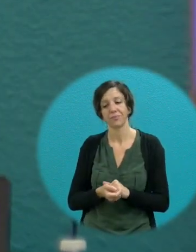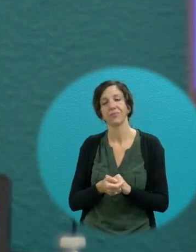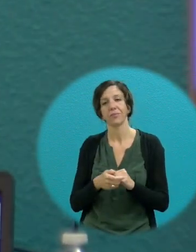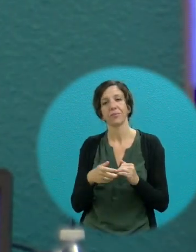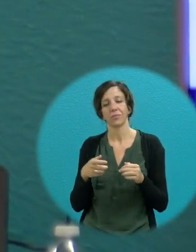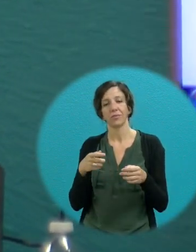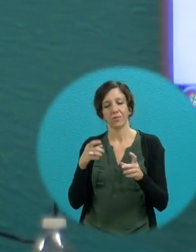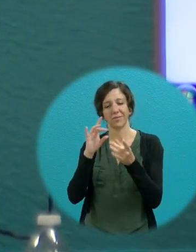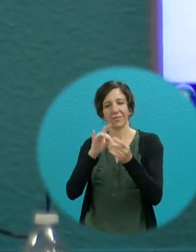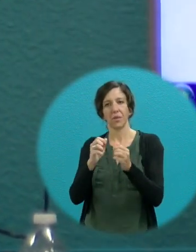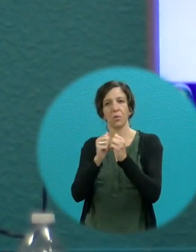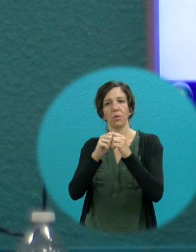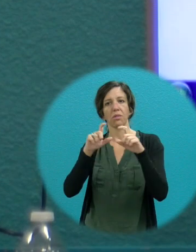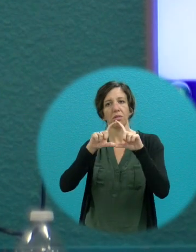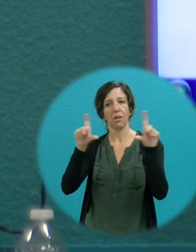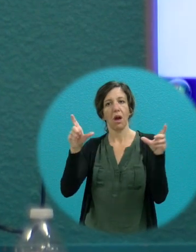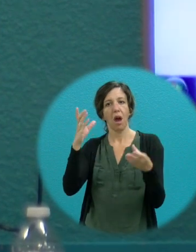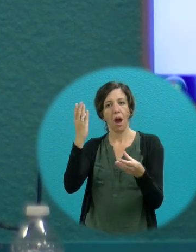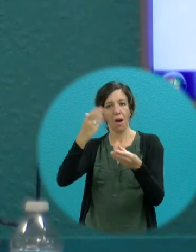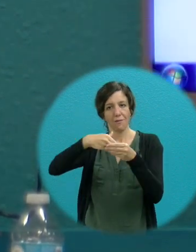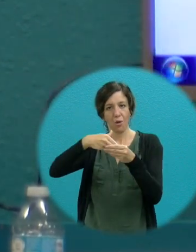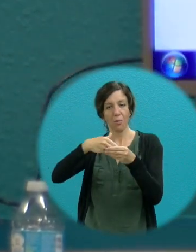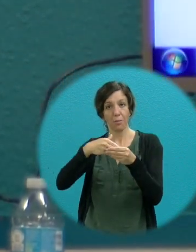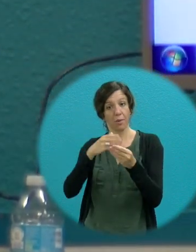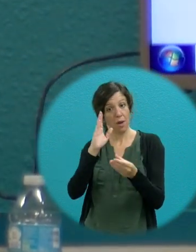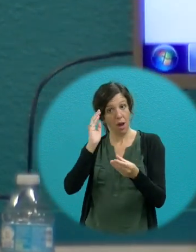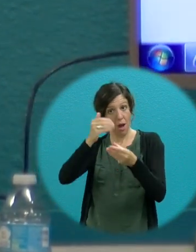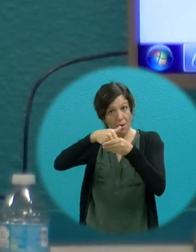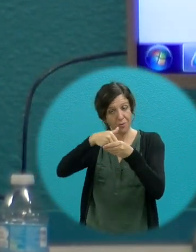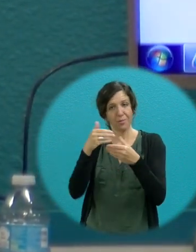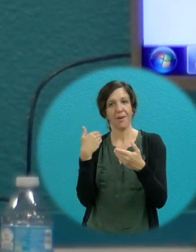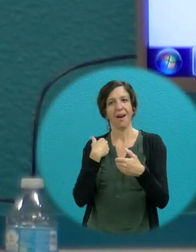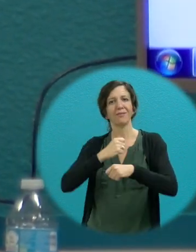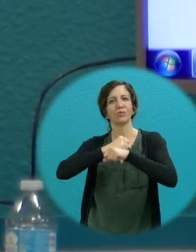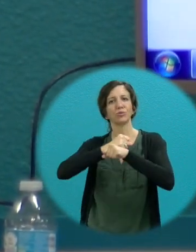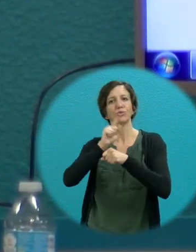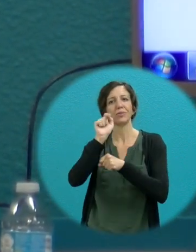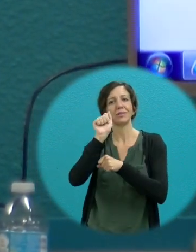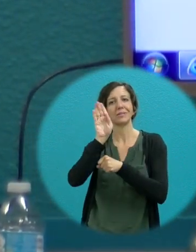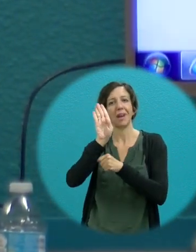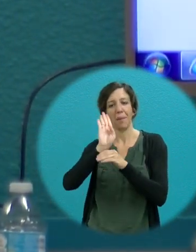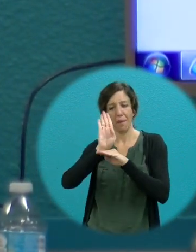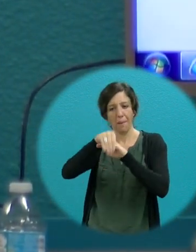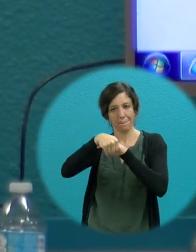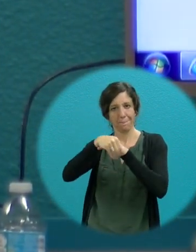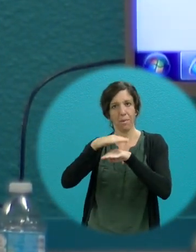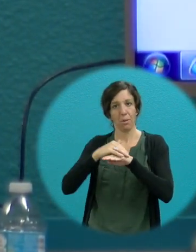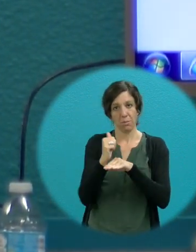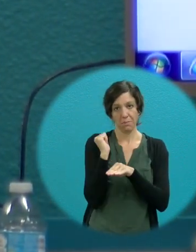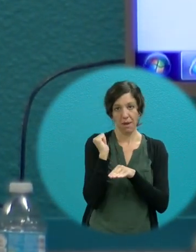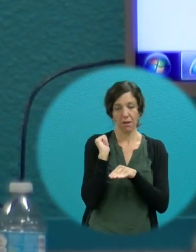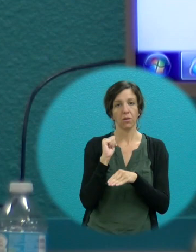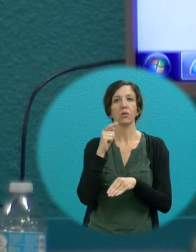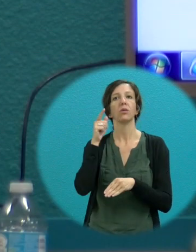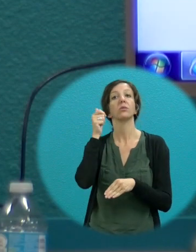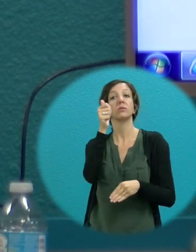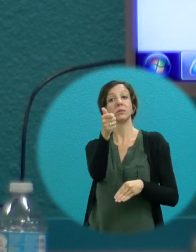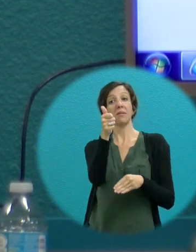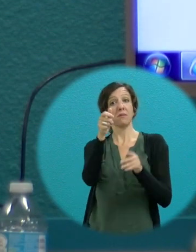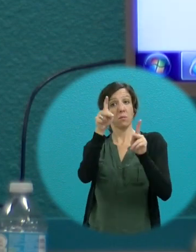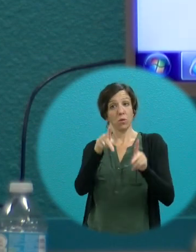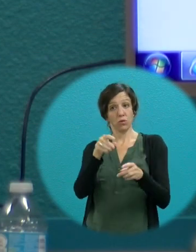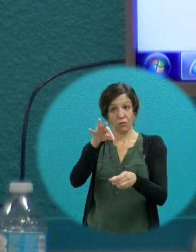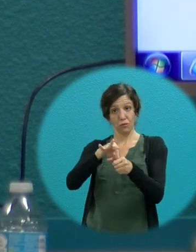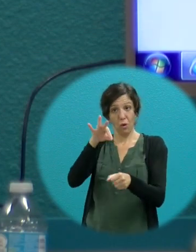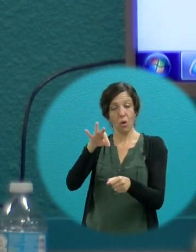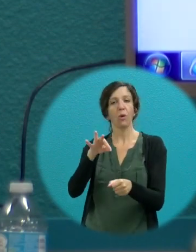fraudulent signing of a ballot, would be the envelope. So there's actually a security tab on the back. You're going to sign